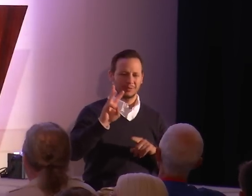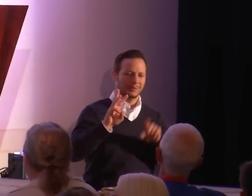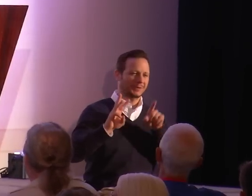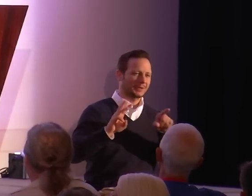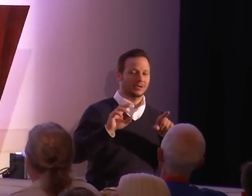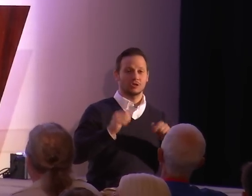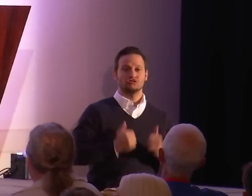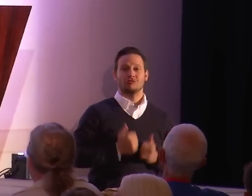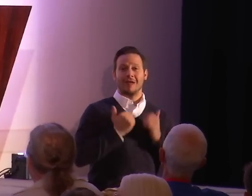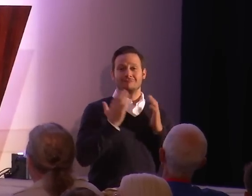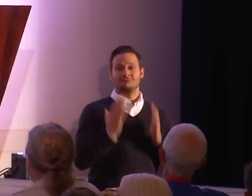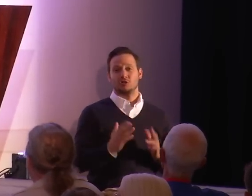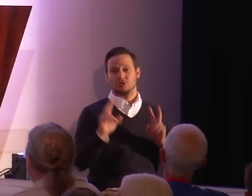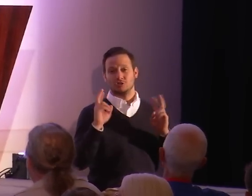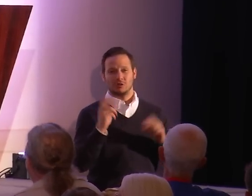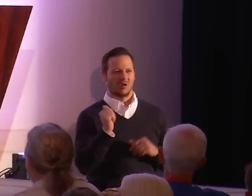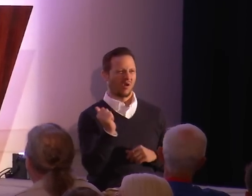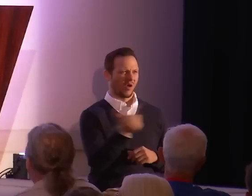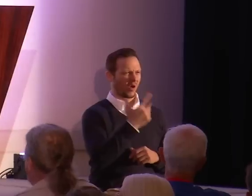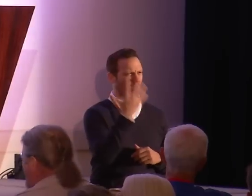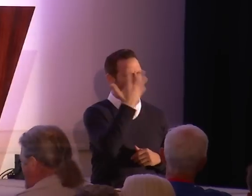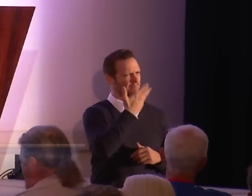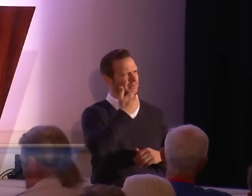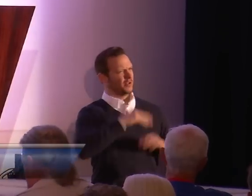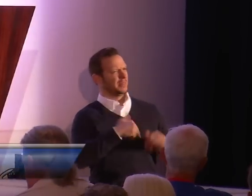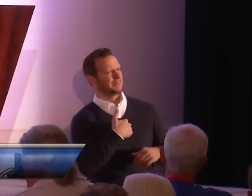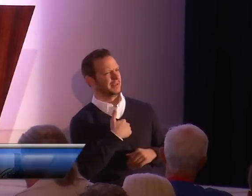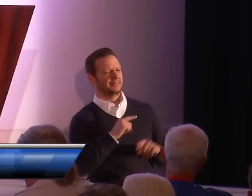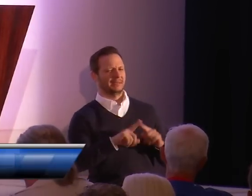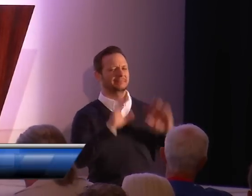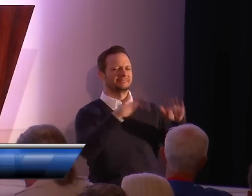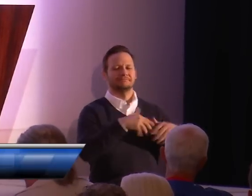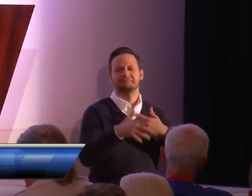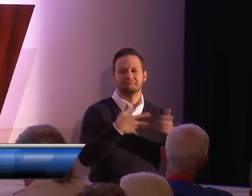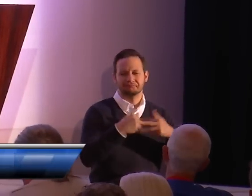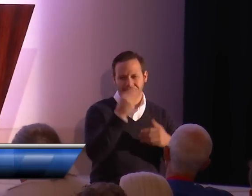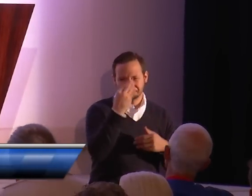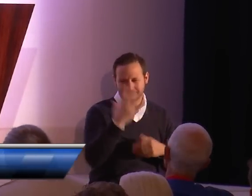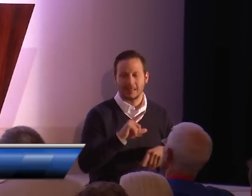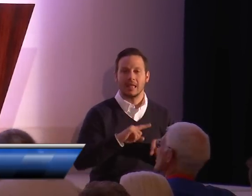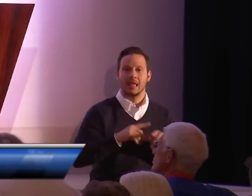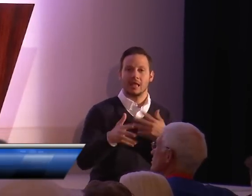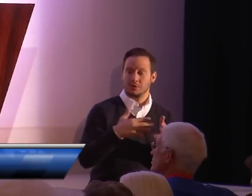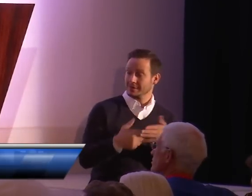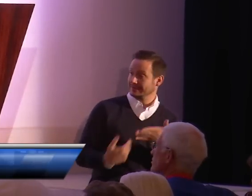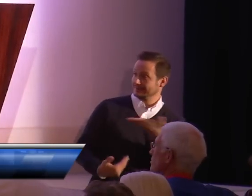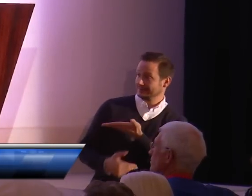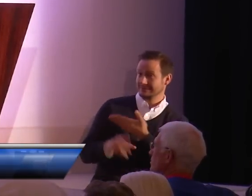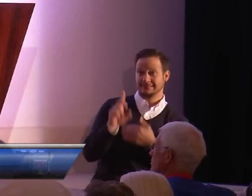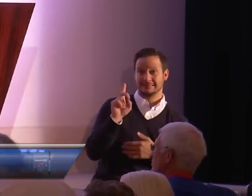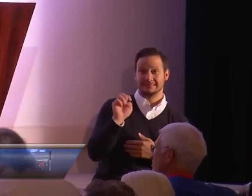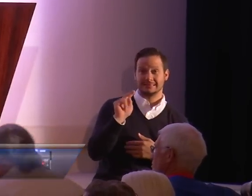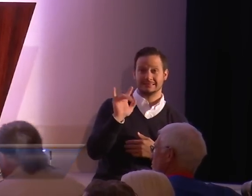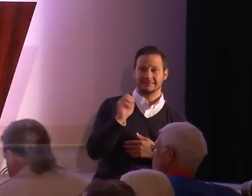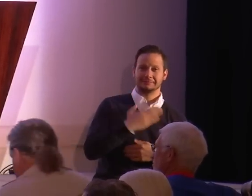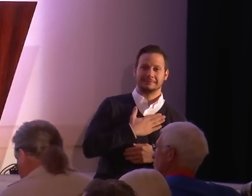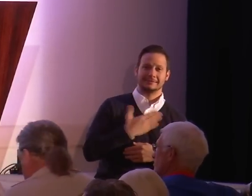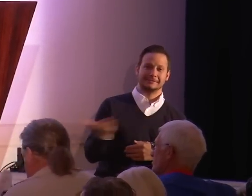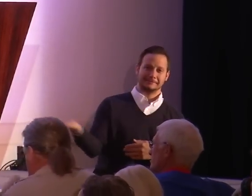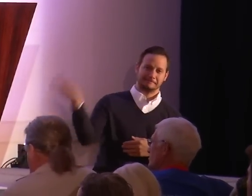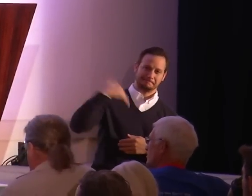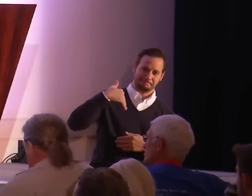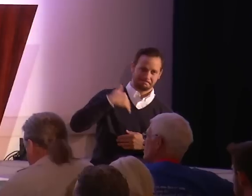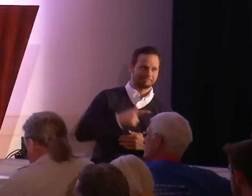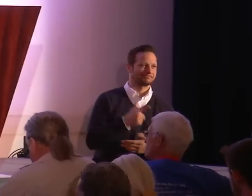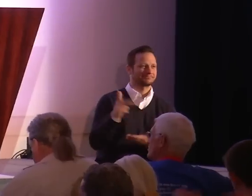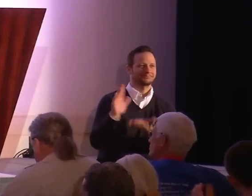everybody looks better than me, but whatever, I've never even auditioned, so I don't care. Anyway, Denise is here. Please come on over this way, Denise. She